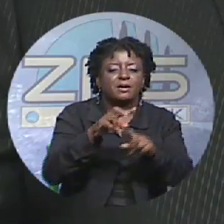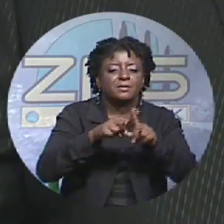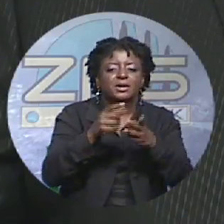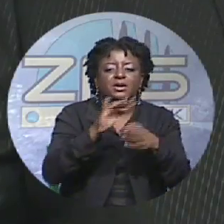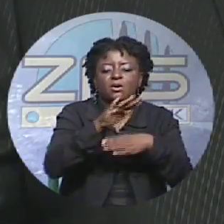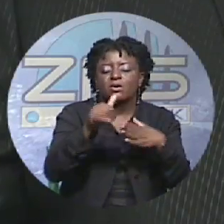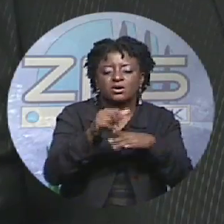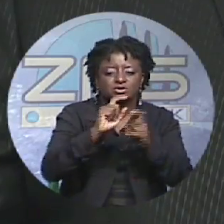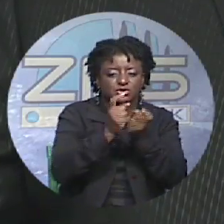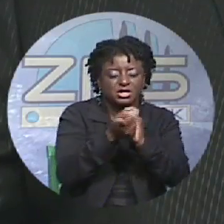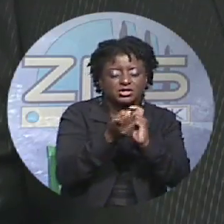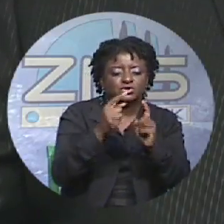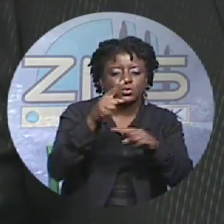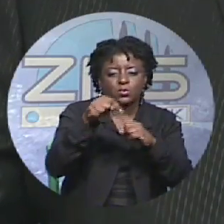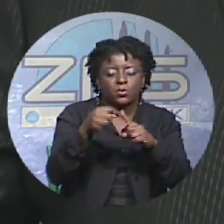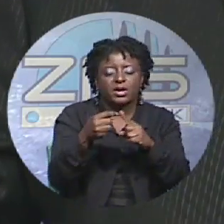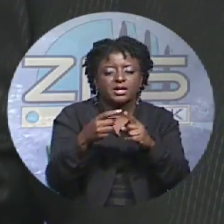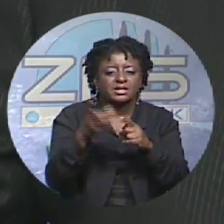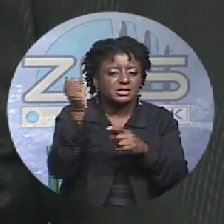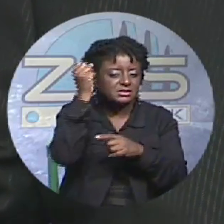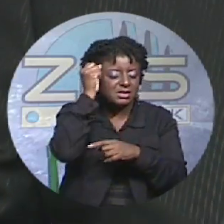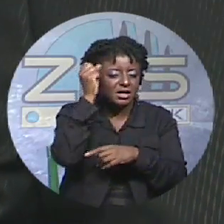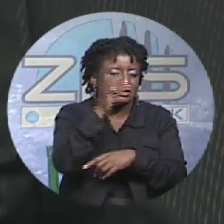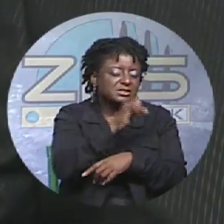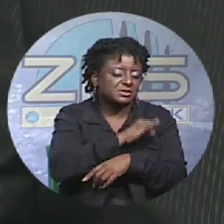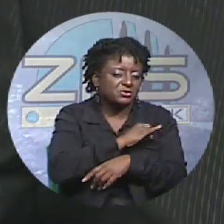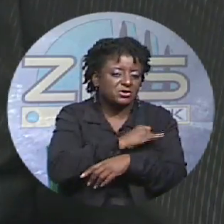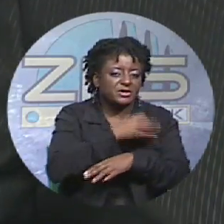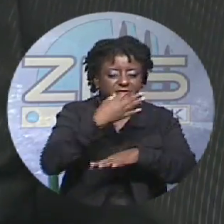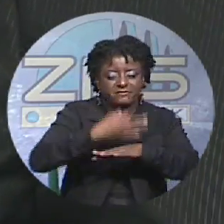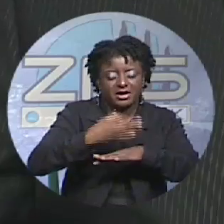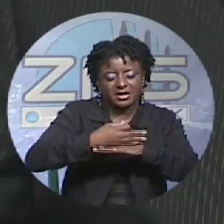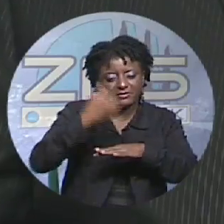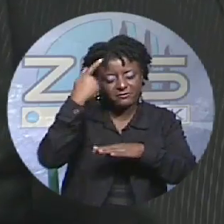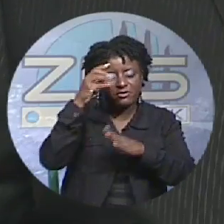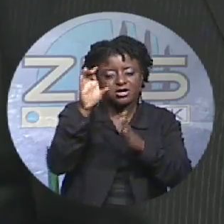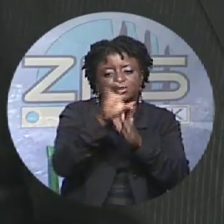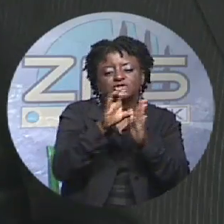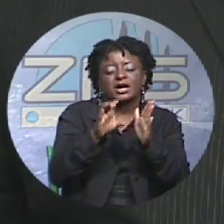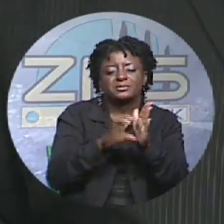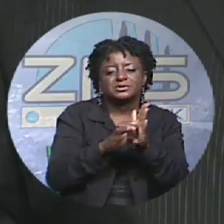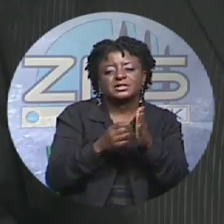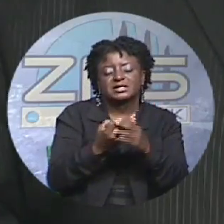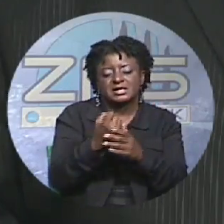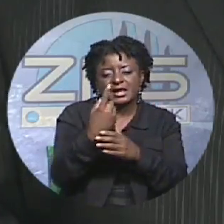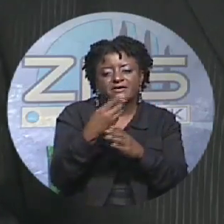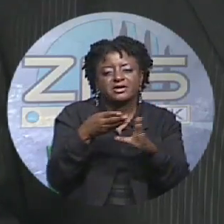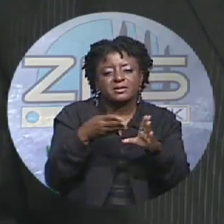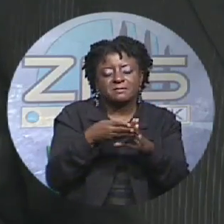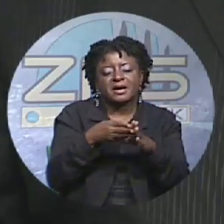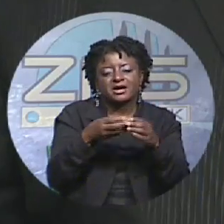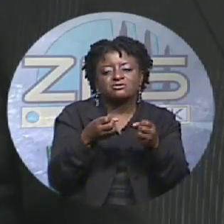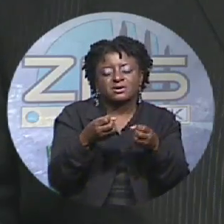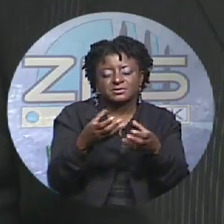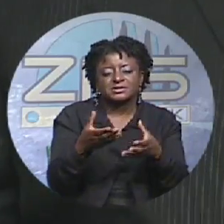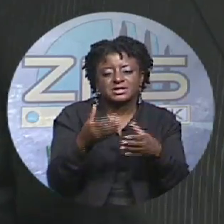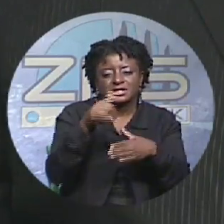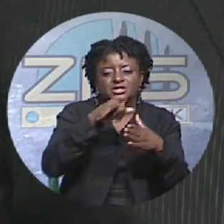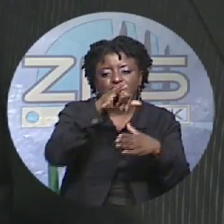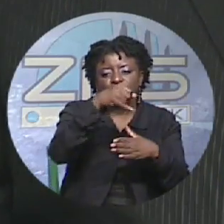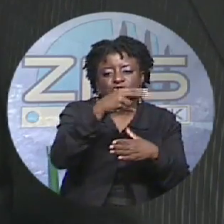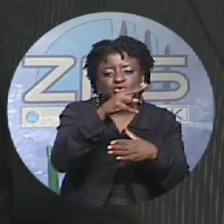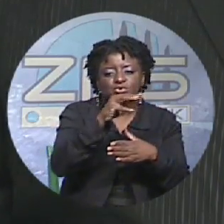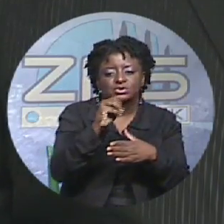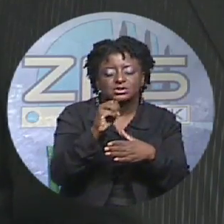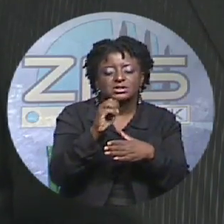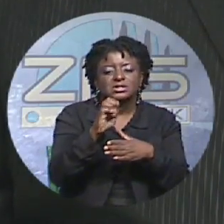Bahamian Riviera, Sarkis's Merlion, filed for Chapter 11 bankruptcy in the U.S. courts back in June, delaying the much-anticipated opening